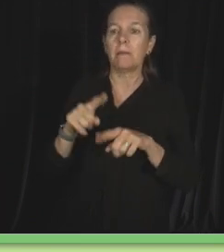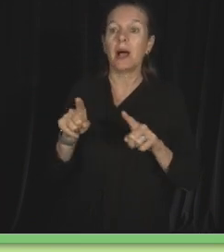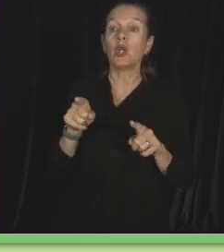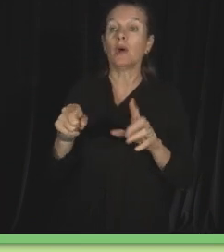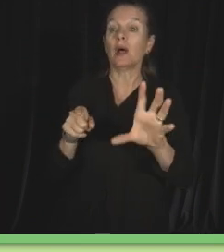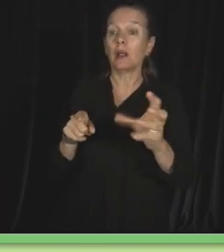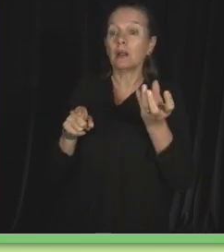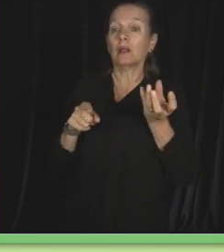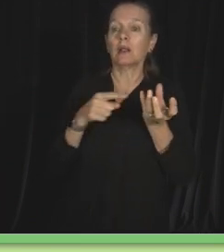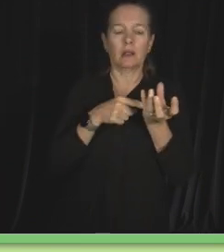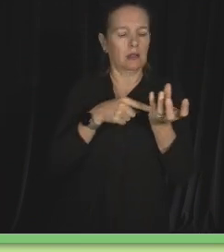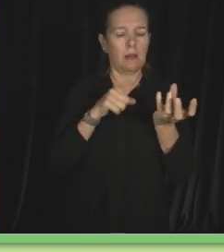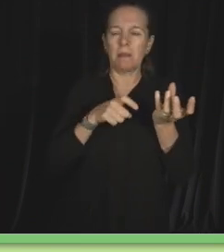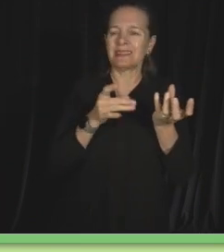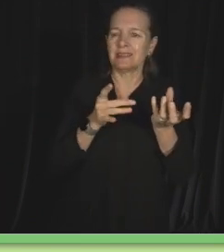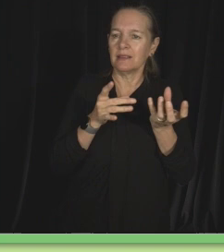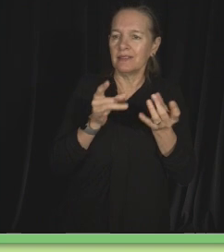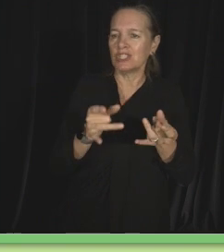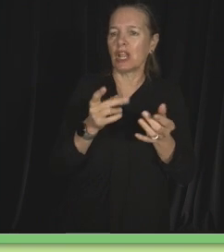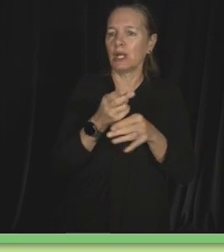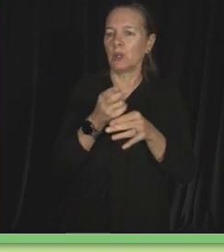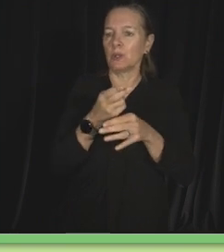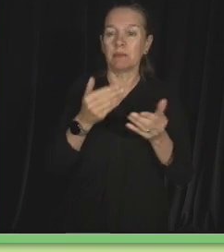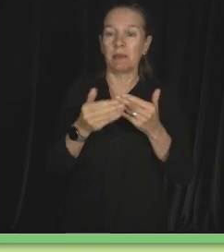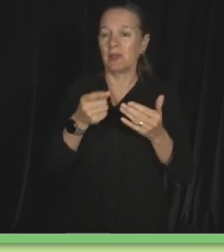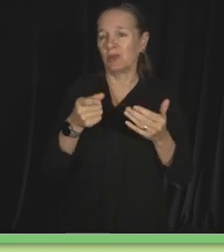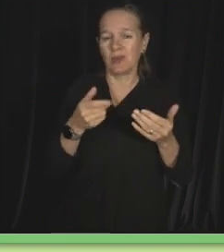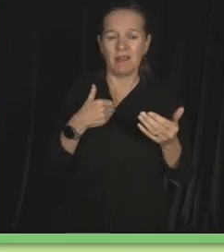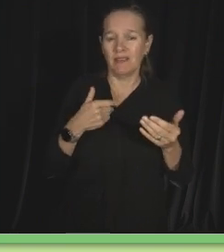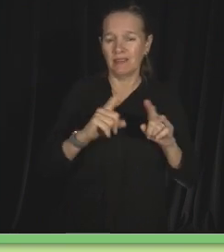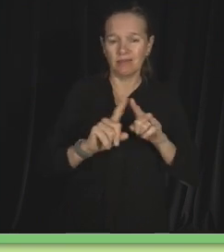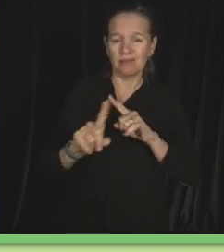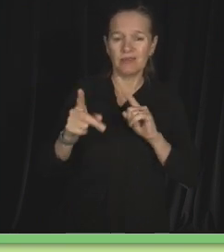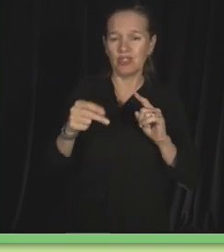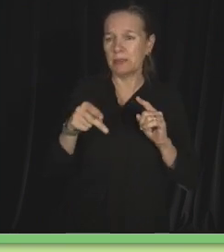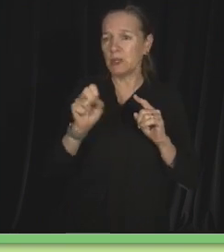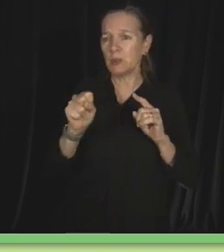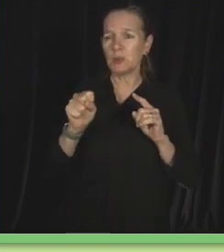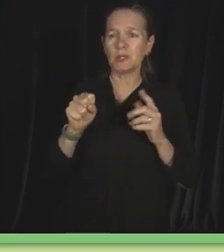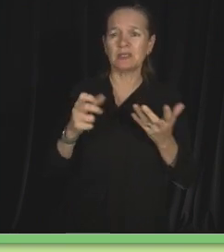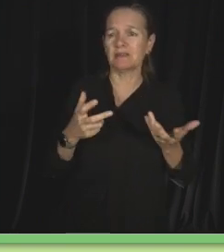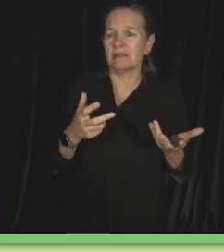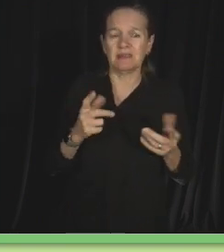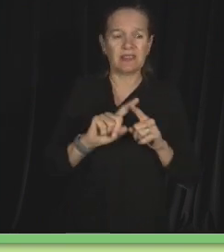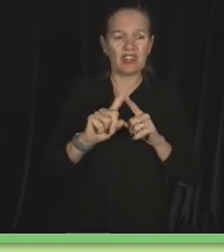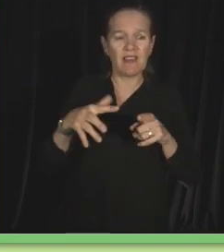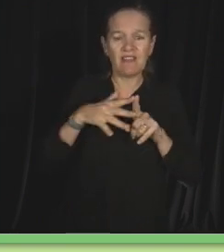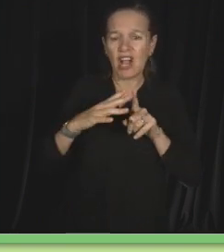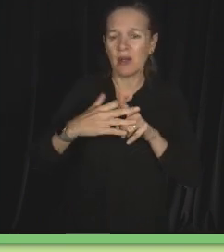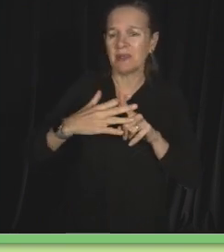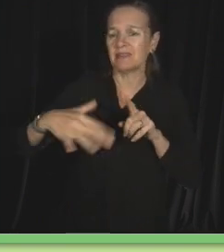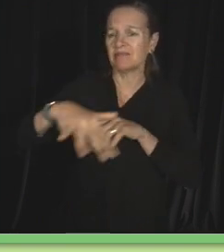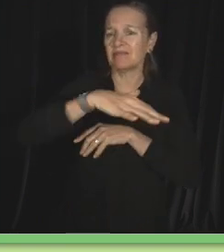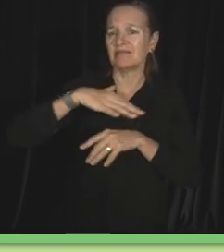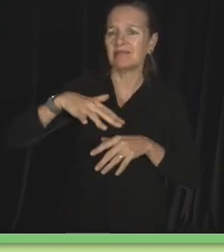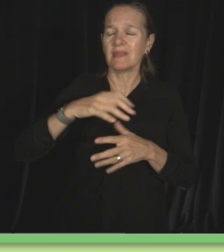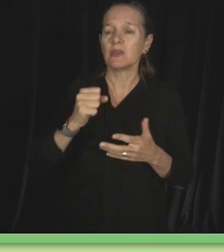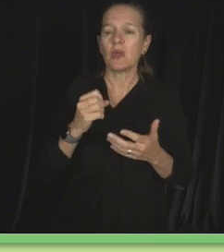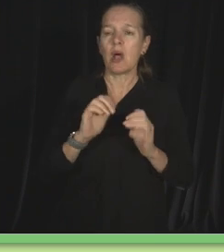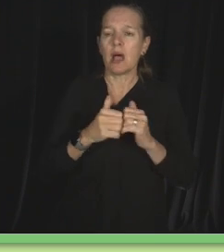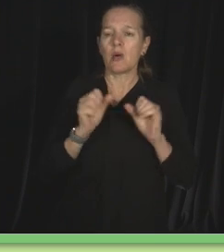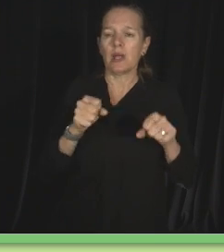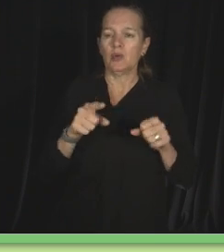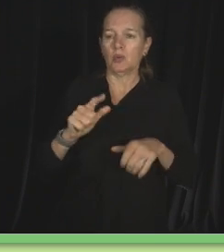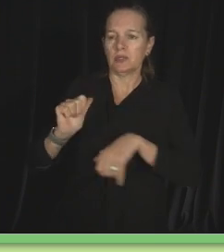them. Oftentimes you have different GPUs, very heterogeneous environments, and how do you set them up and make them be performant for your